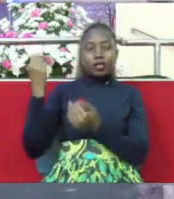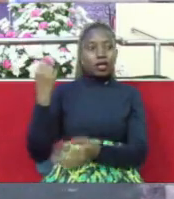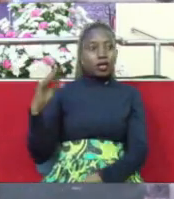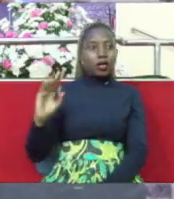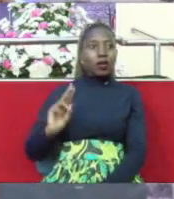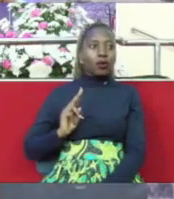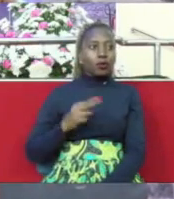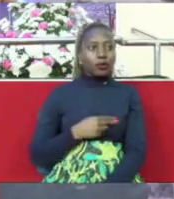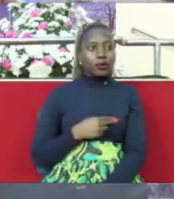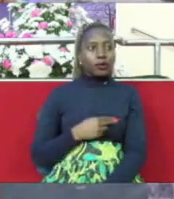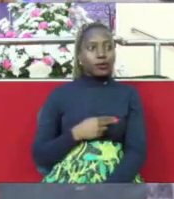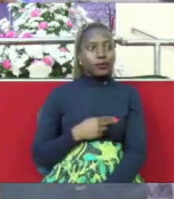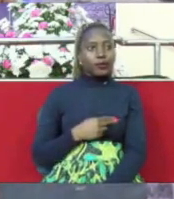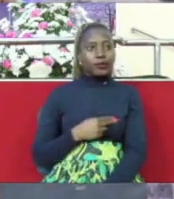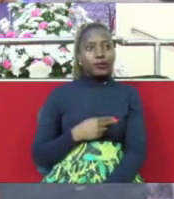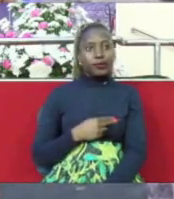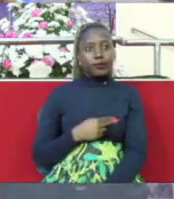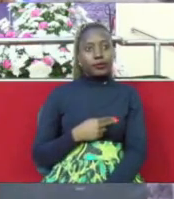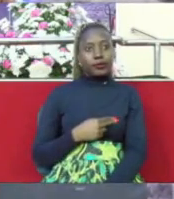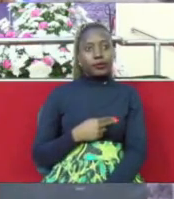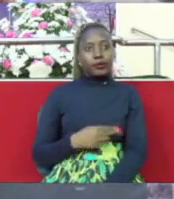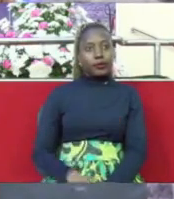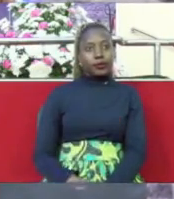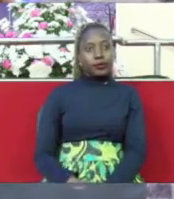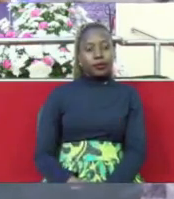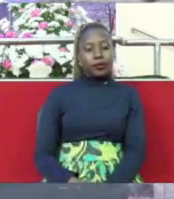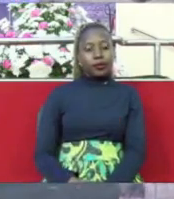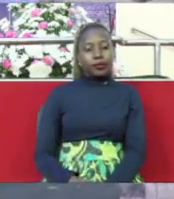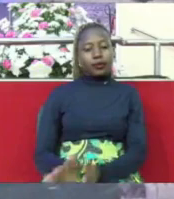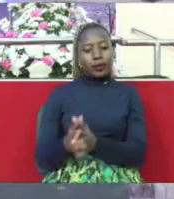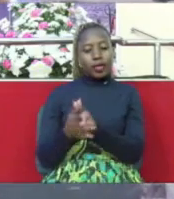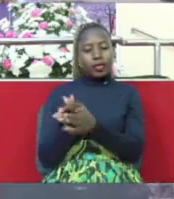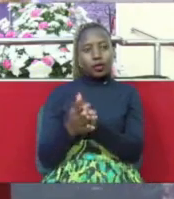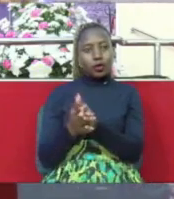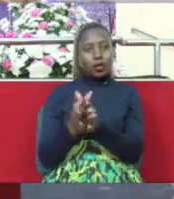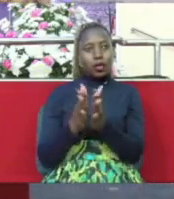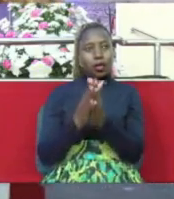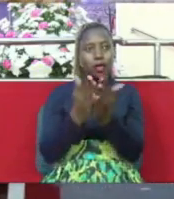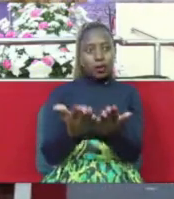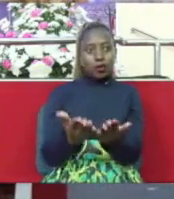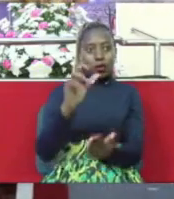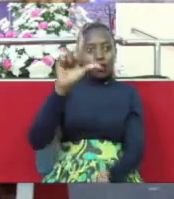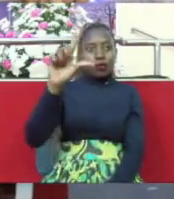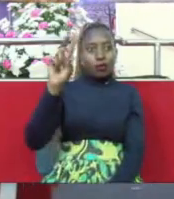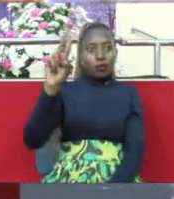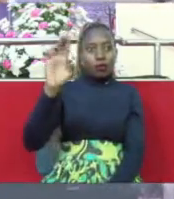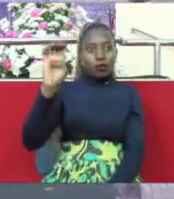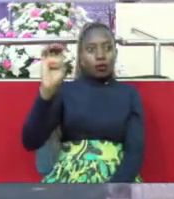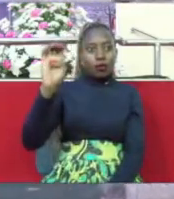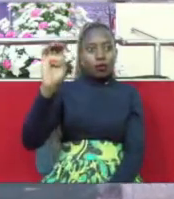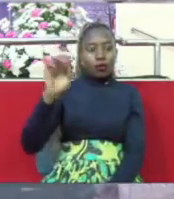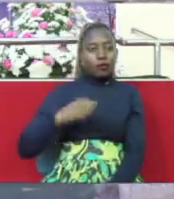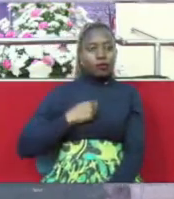tuongoze katika jiani, tuna kila kitu ambacho tunahitaji. In the story in the book of Luke, kakita simulizi ambayo kakita kitabu cha Luka, the Bible